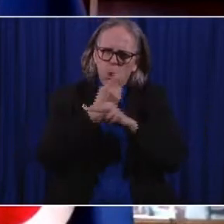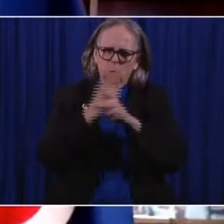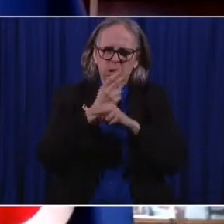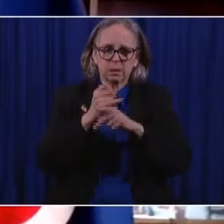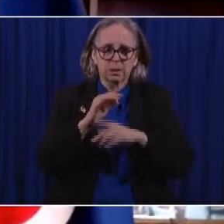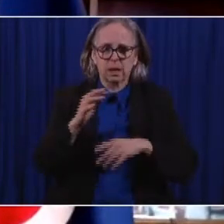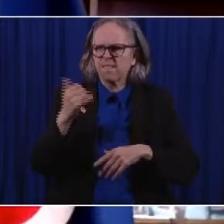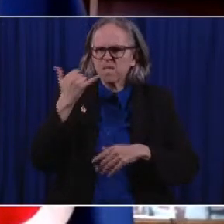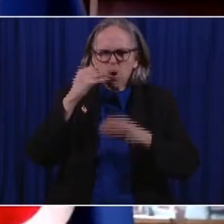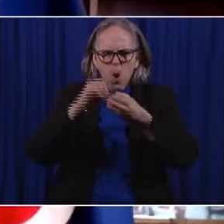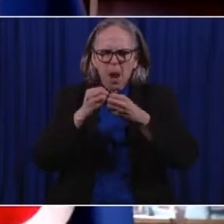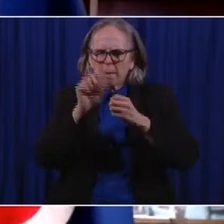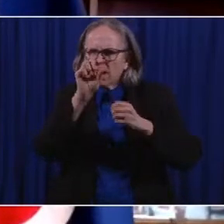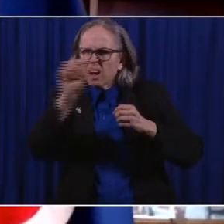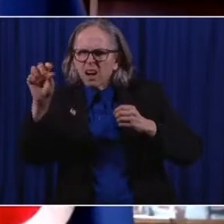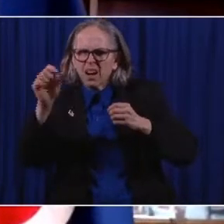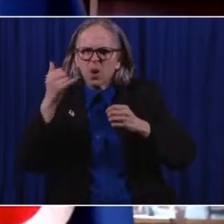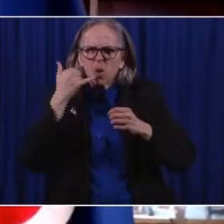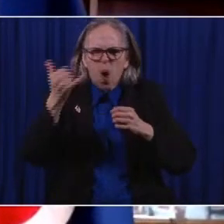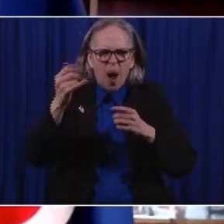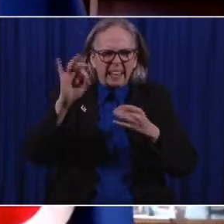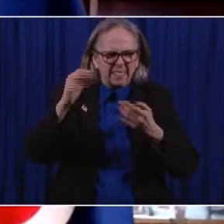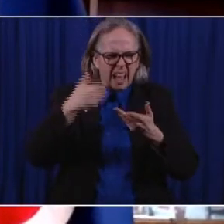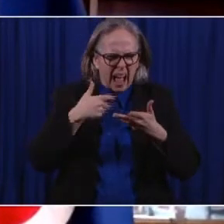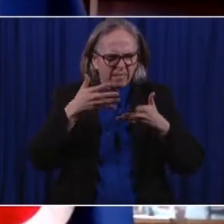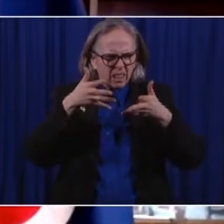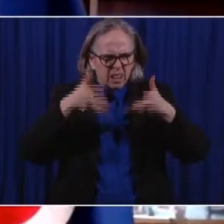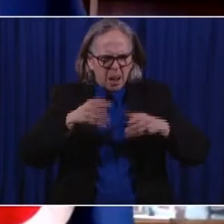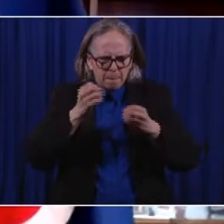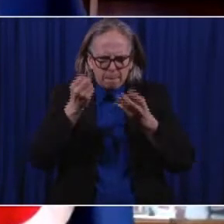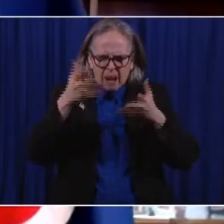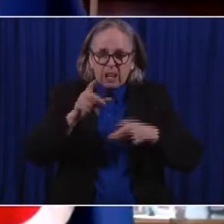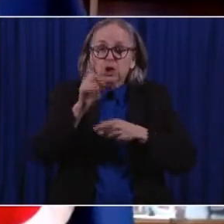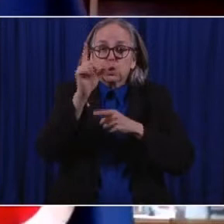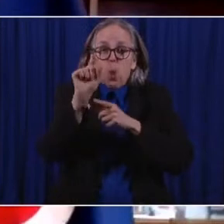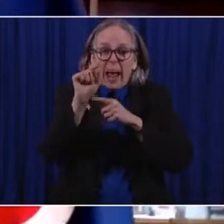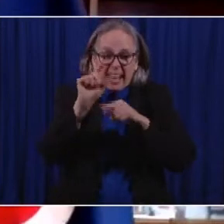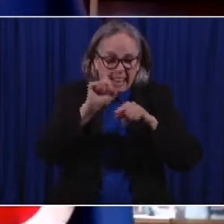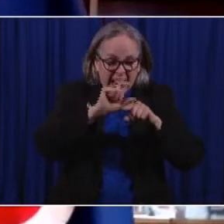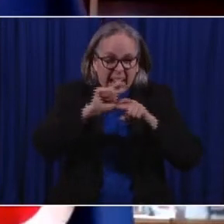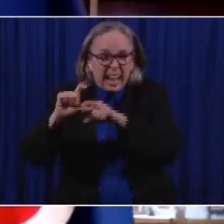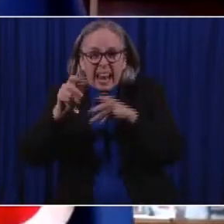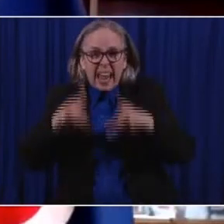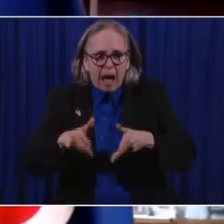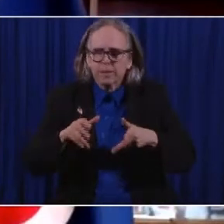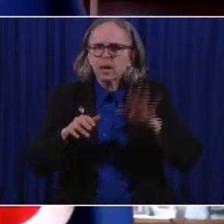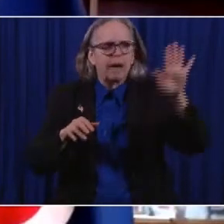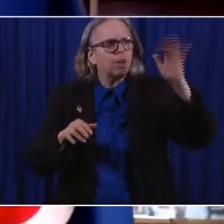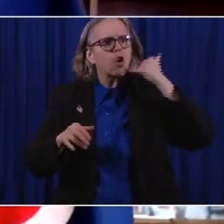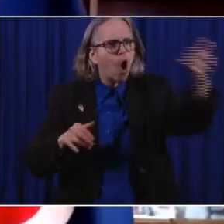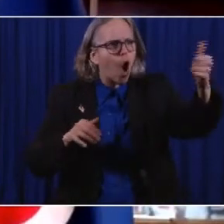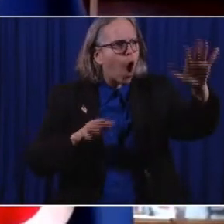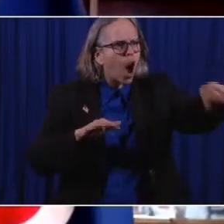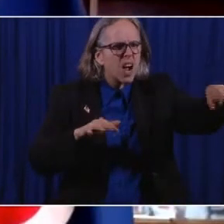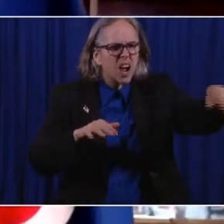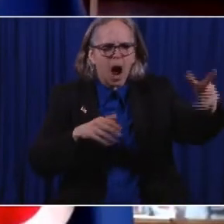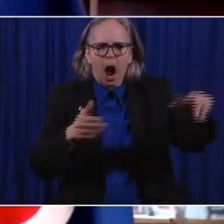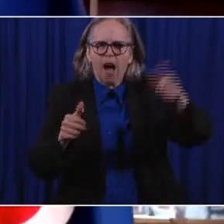reason there's more than 20 doses that they believe might be in excess, so that they can find alternative ways to distribute these.